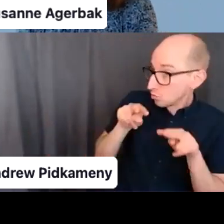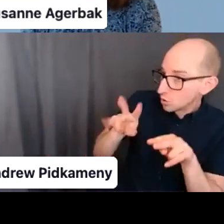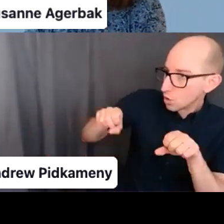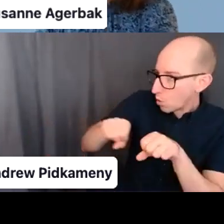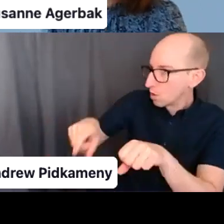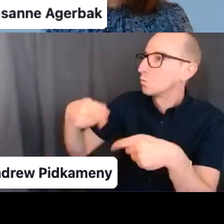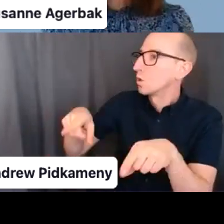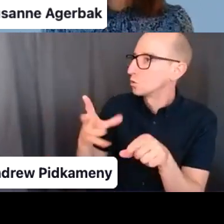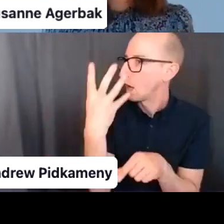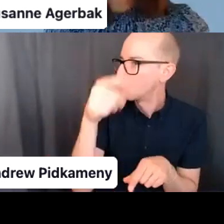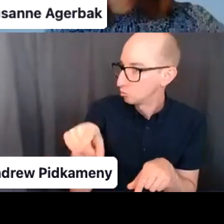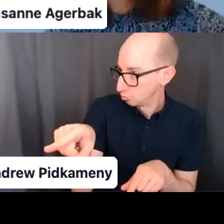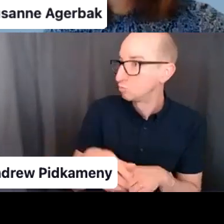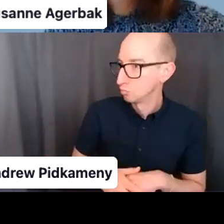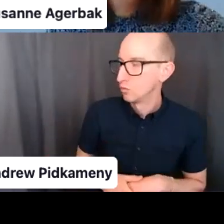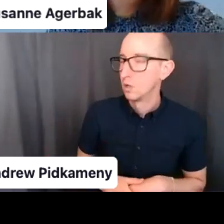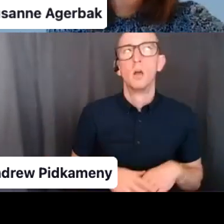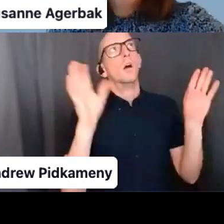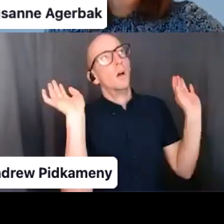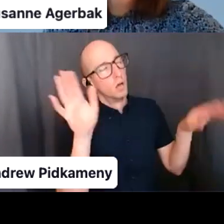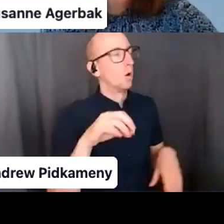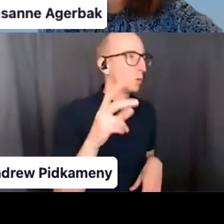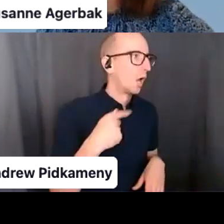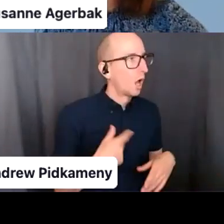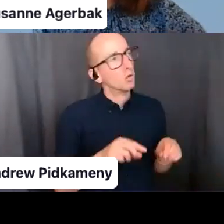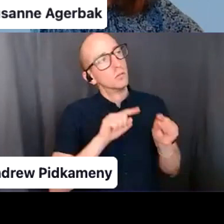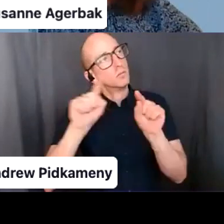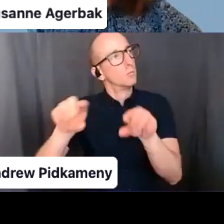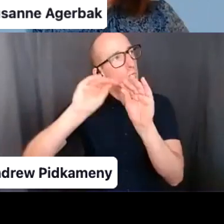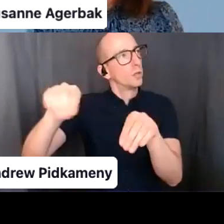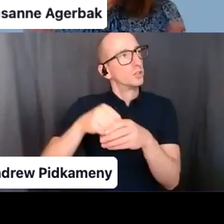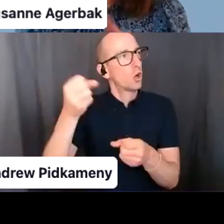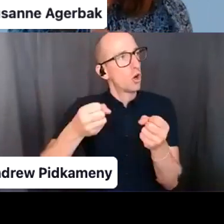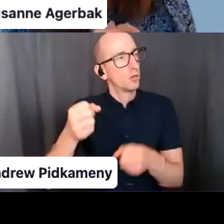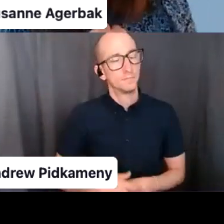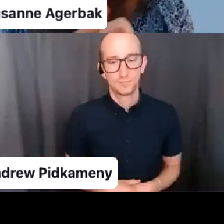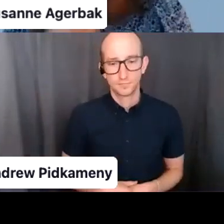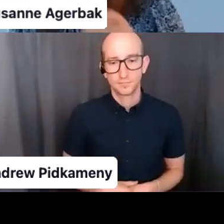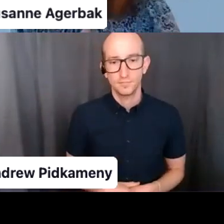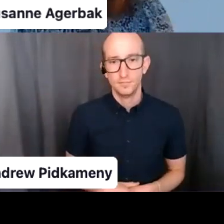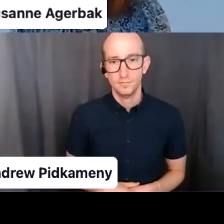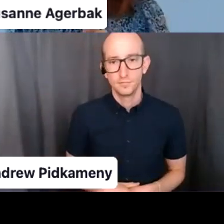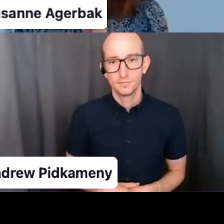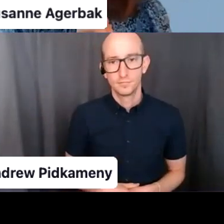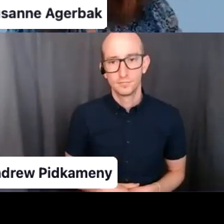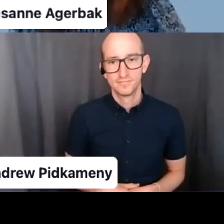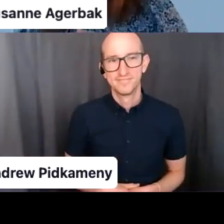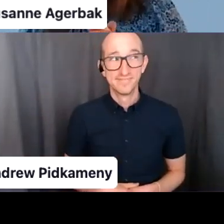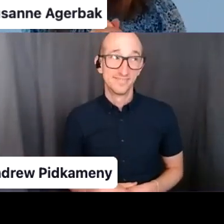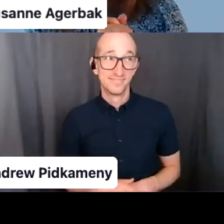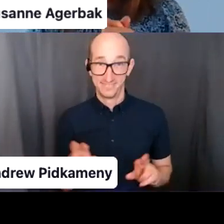out. Oh, okay. I'll go put him in the car. I hope you appreciate our acting skills